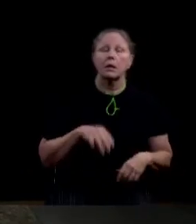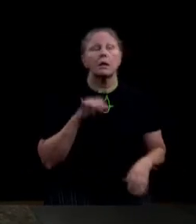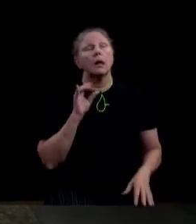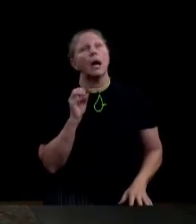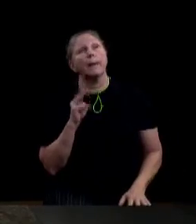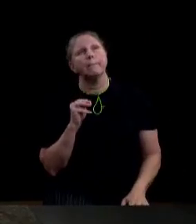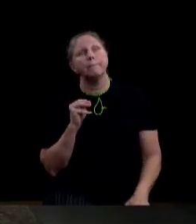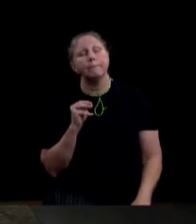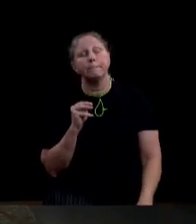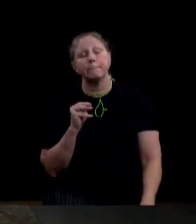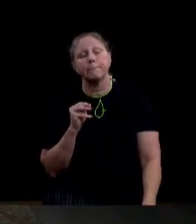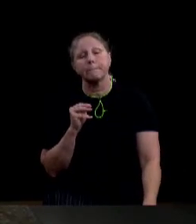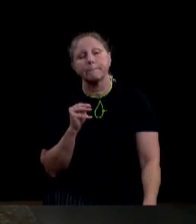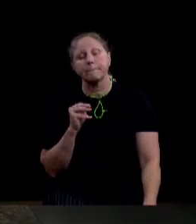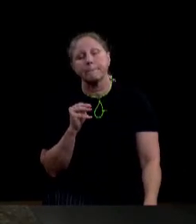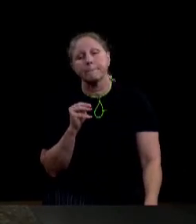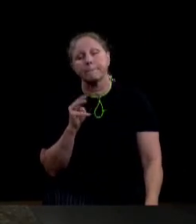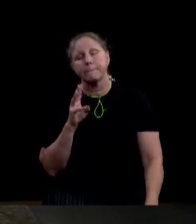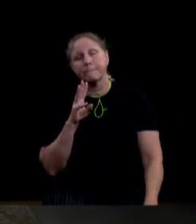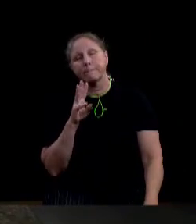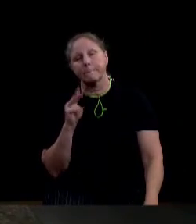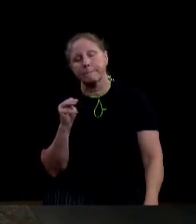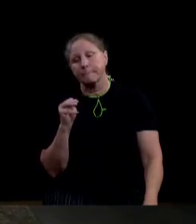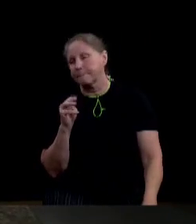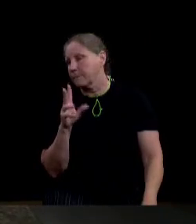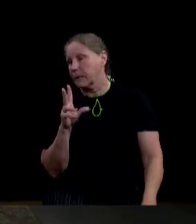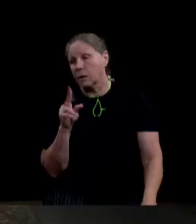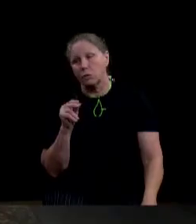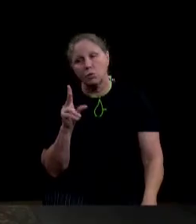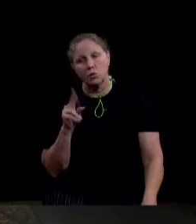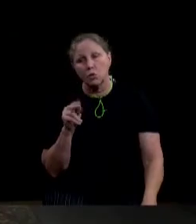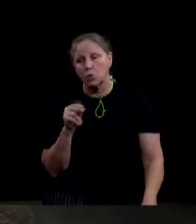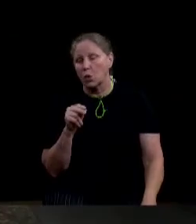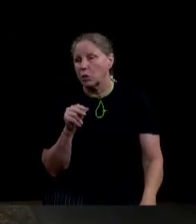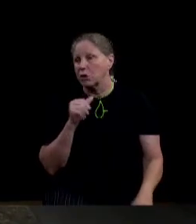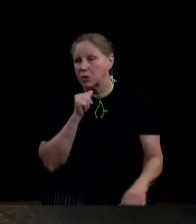No, there isn't a particular cutoff. Okay. There's,